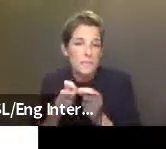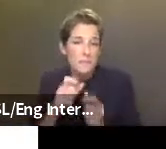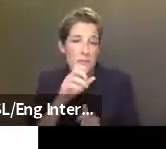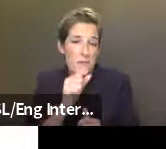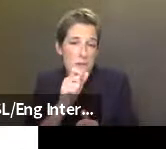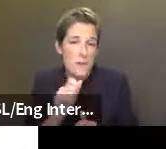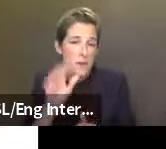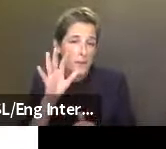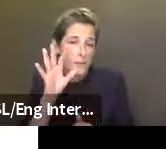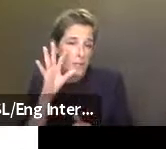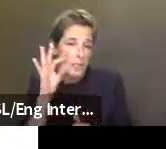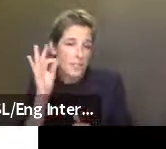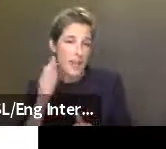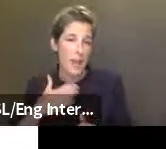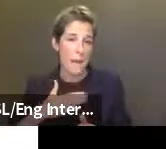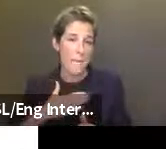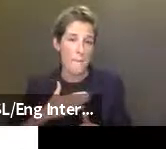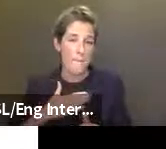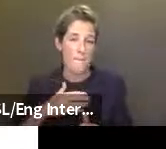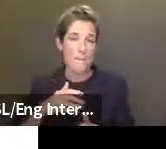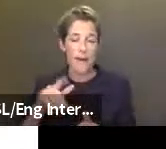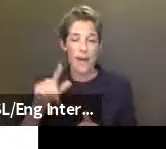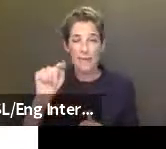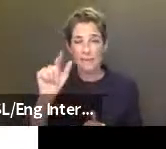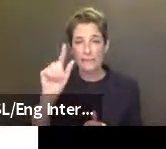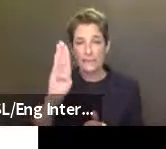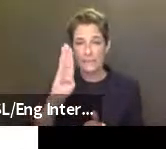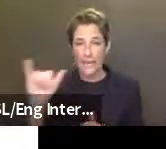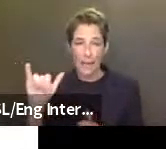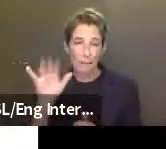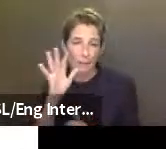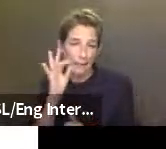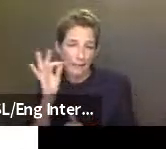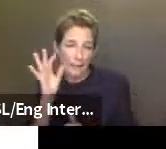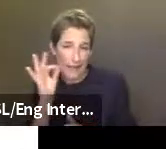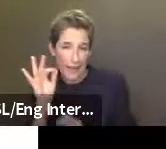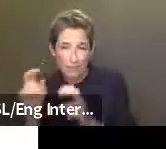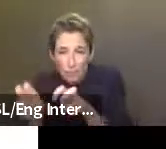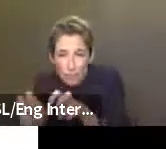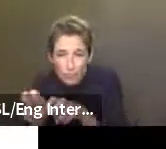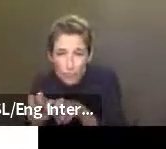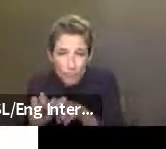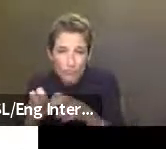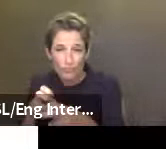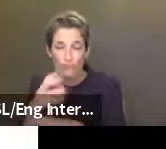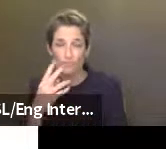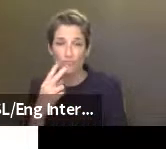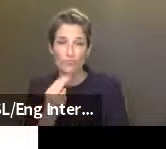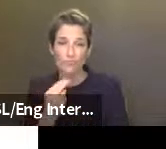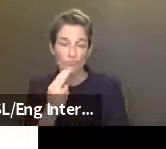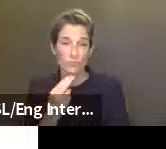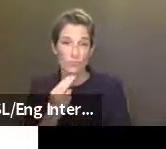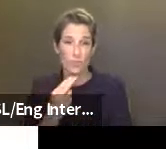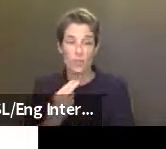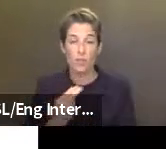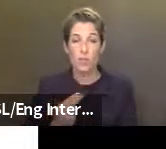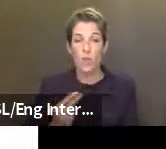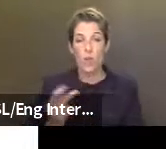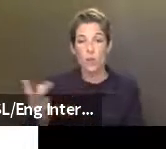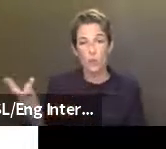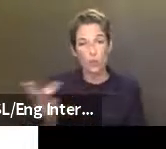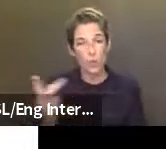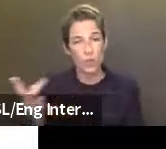named to tell with our other lovely, lovely cat, the chicken, is right justified. Doers should interpret